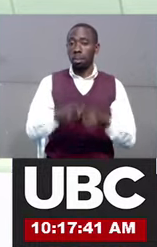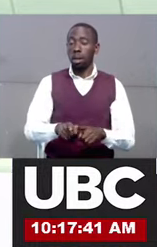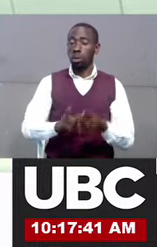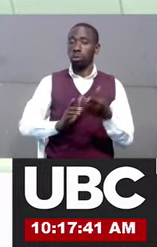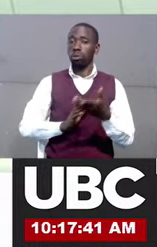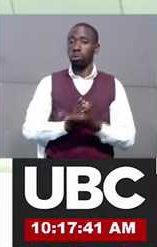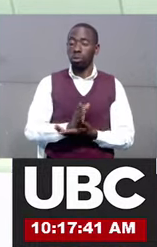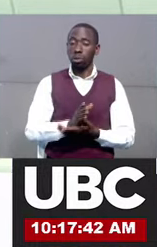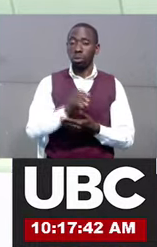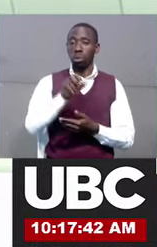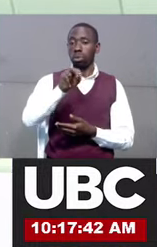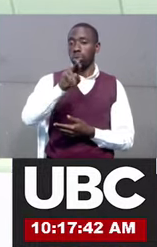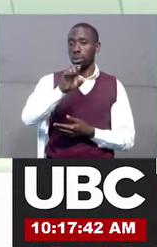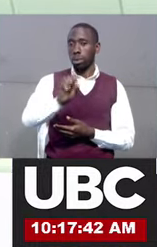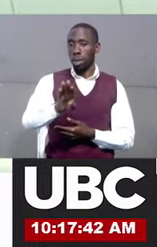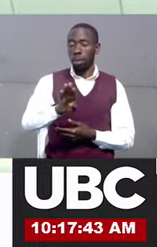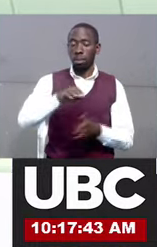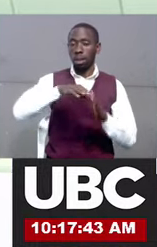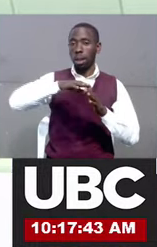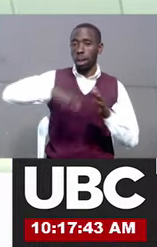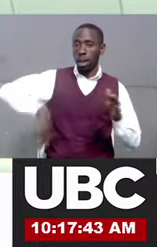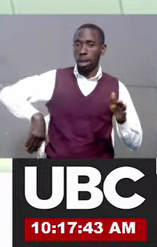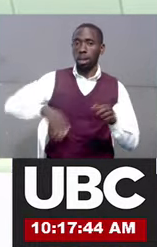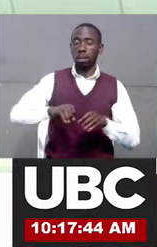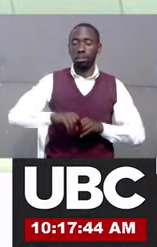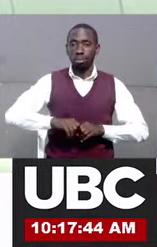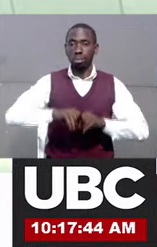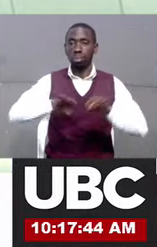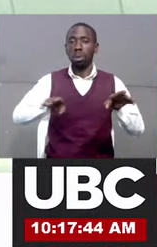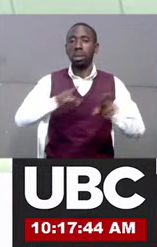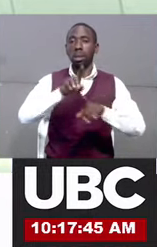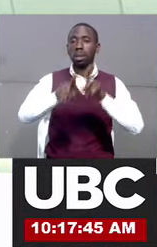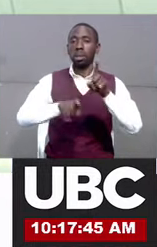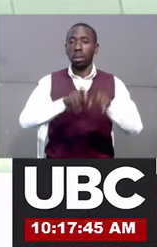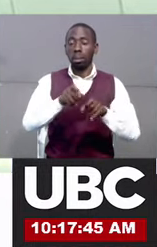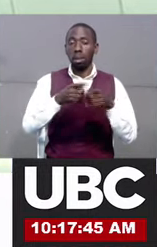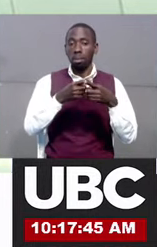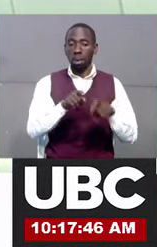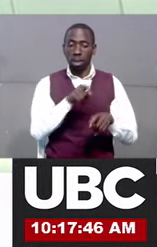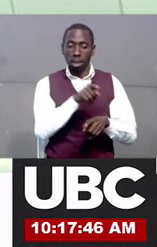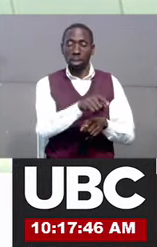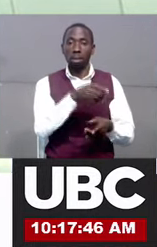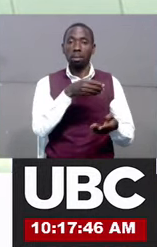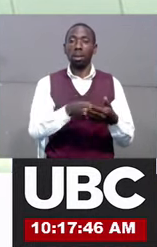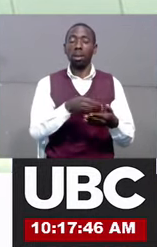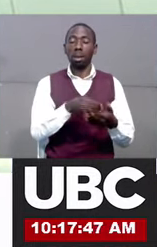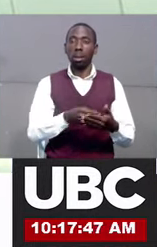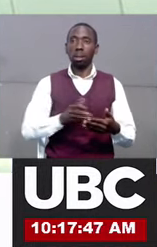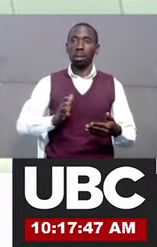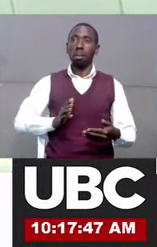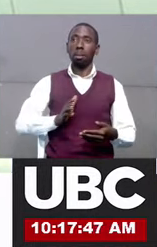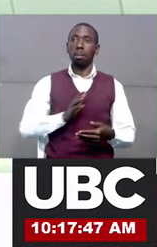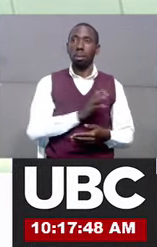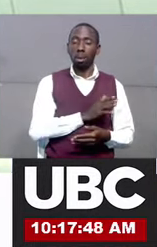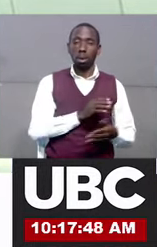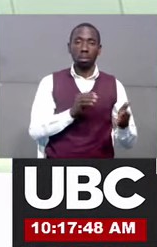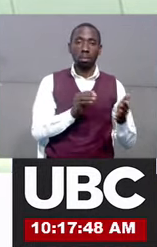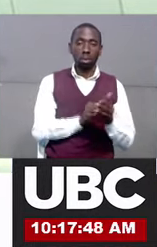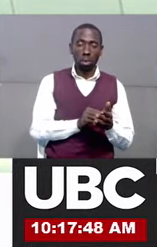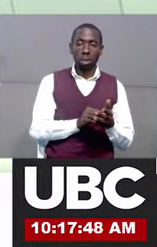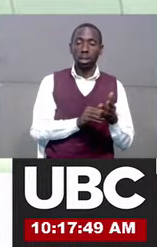would like to release the exams. And this financing board put the deadline as 15th of